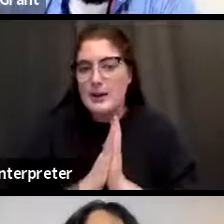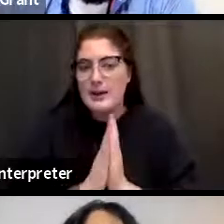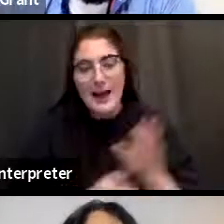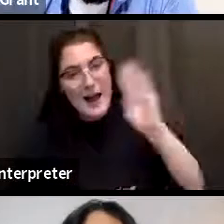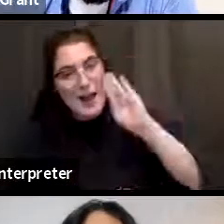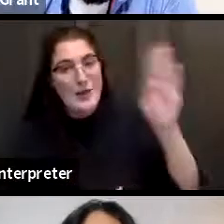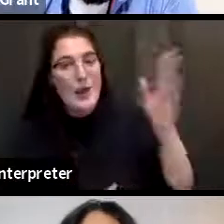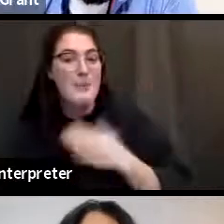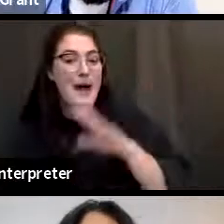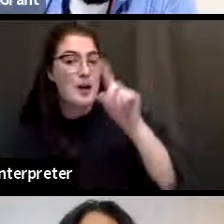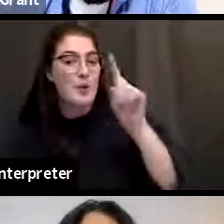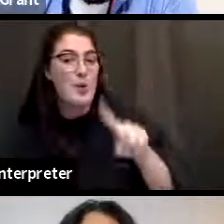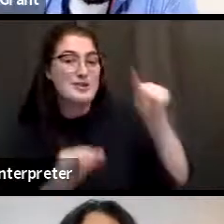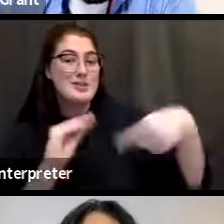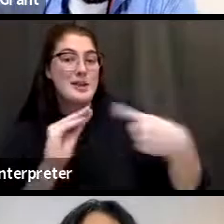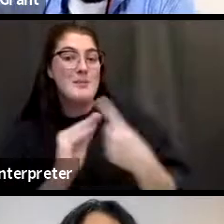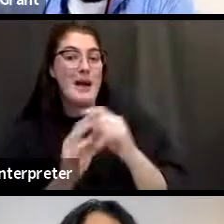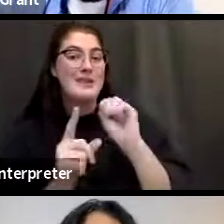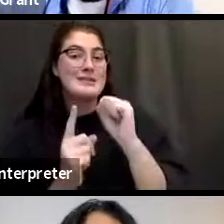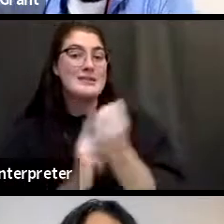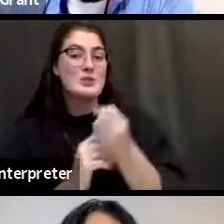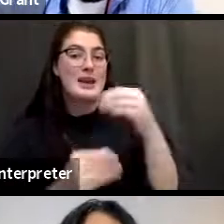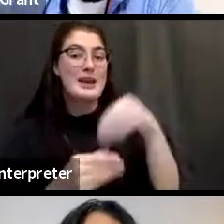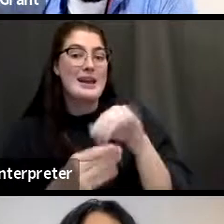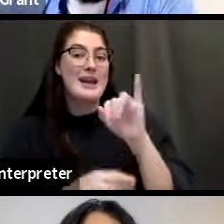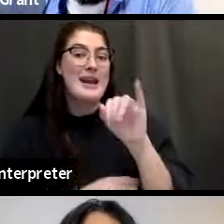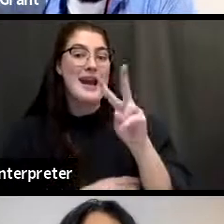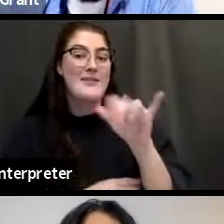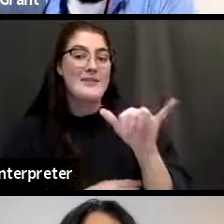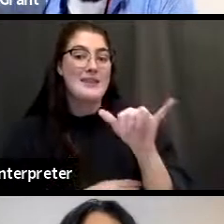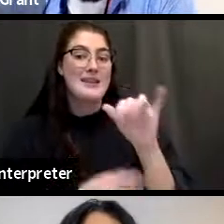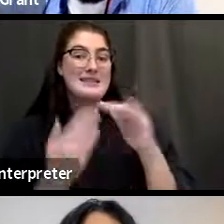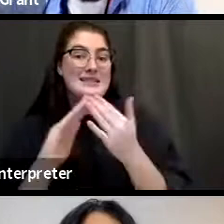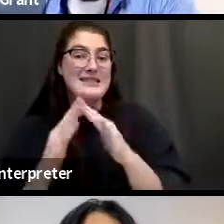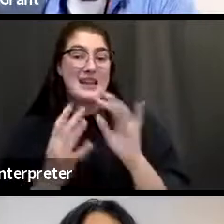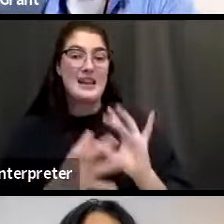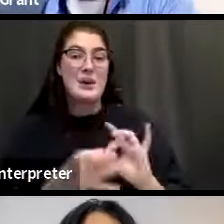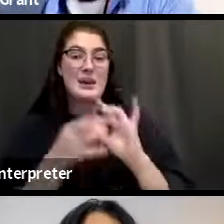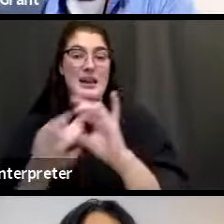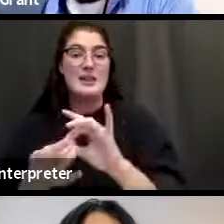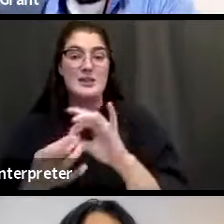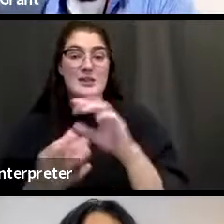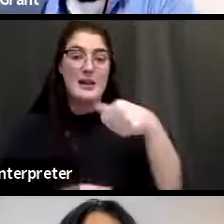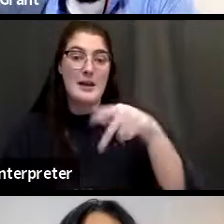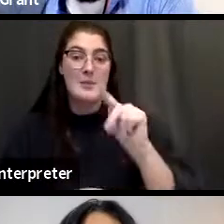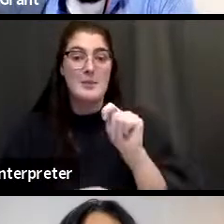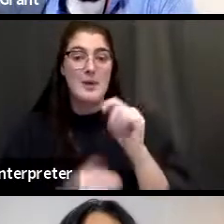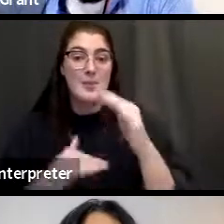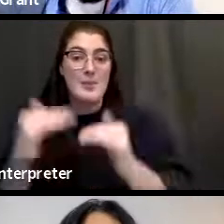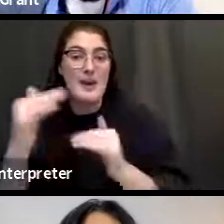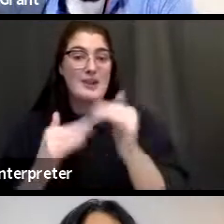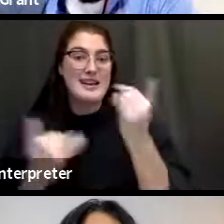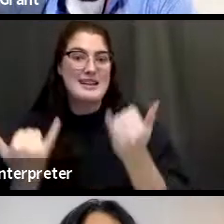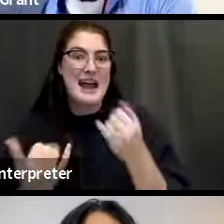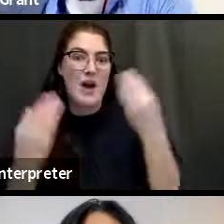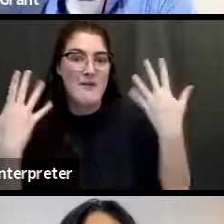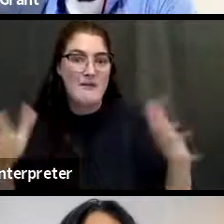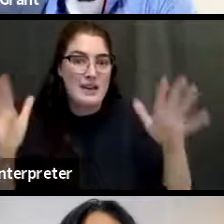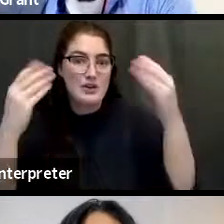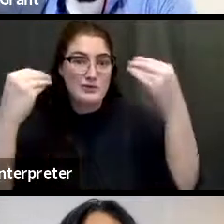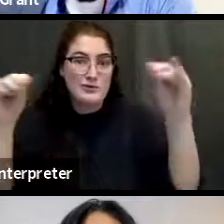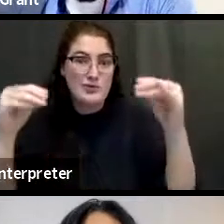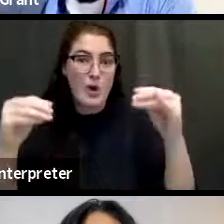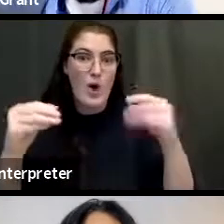Hello, my question is about the situation in Ivy City linked to the apartment building, now sold, but continues to be contributing problem to